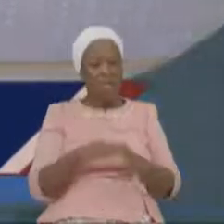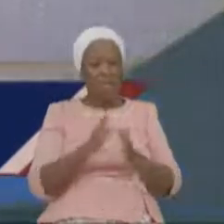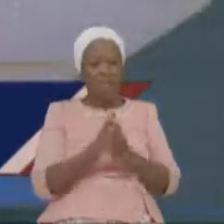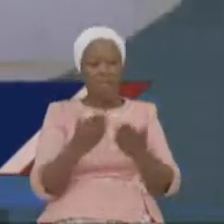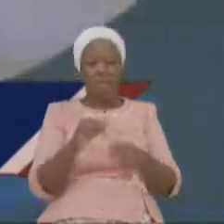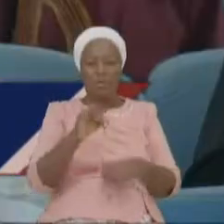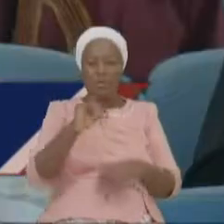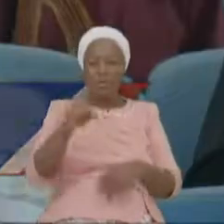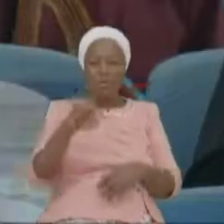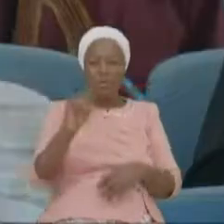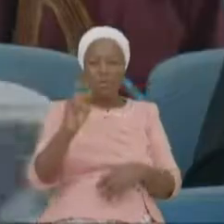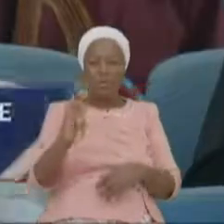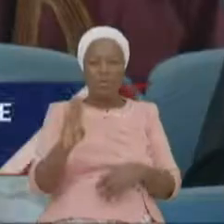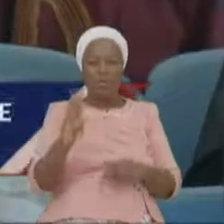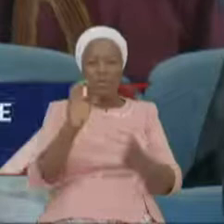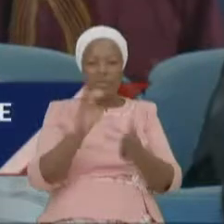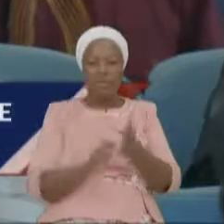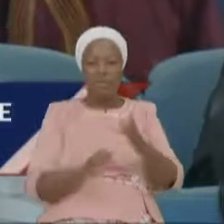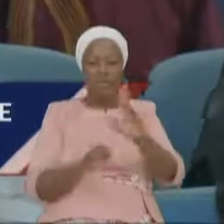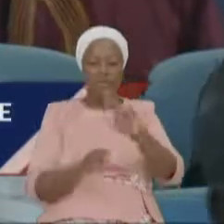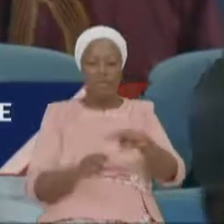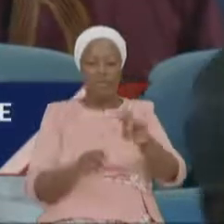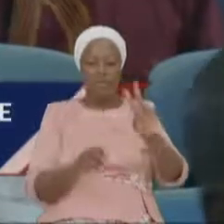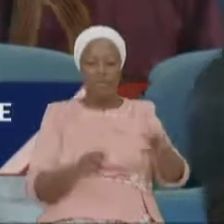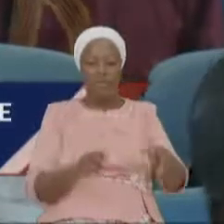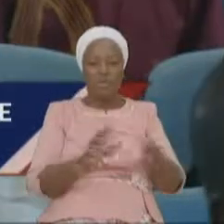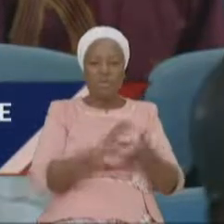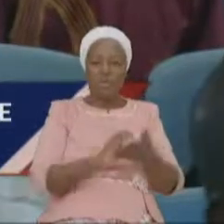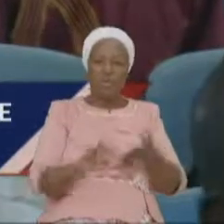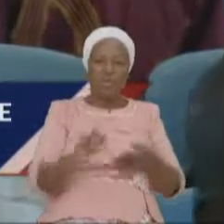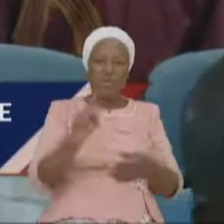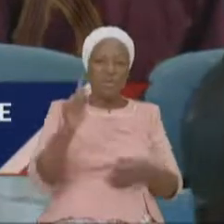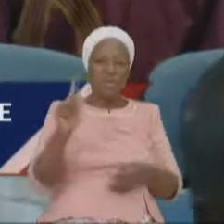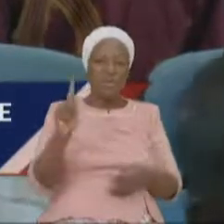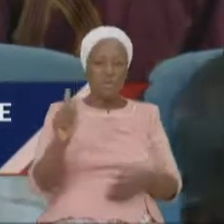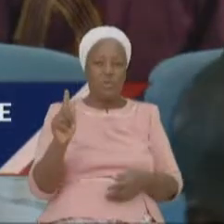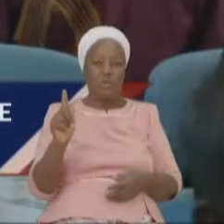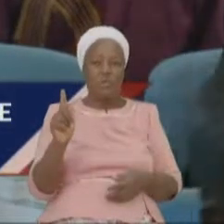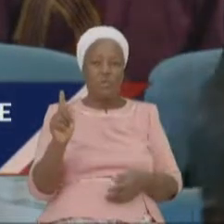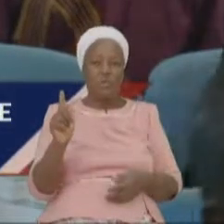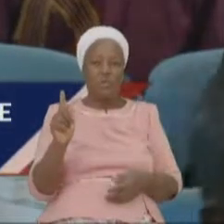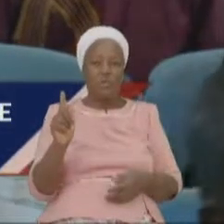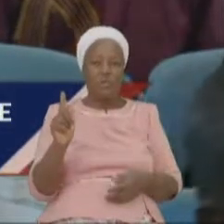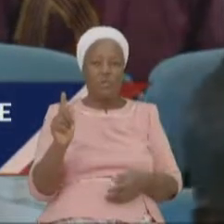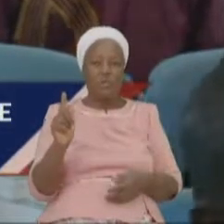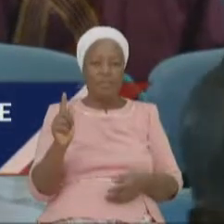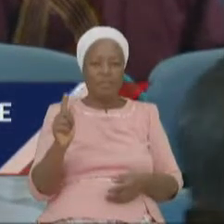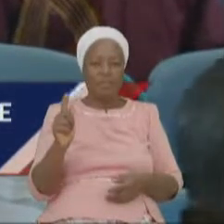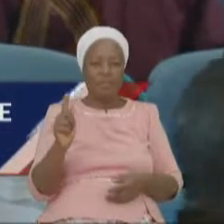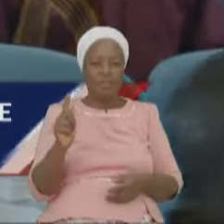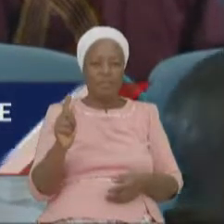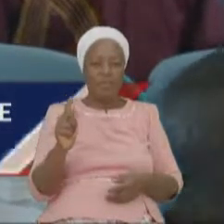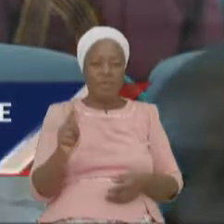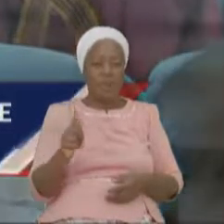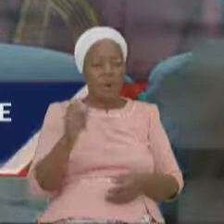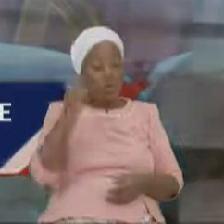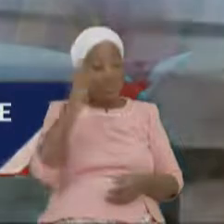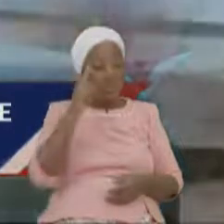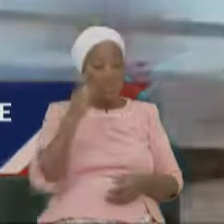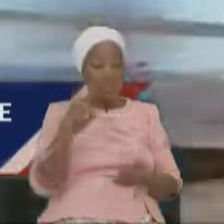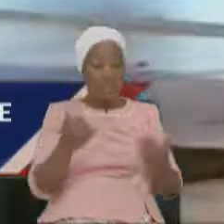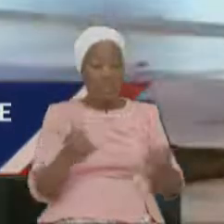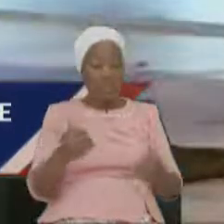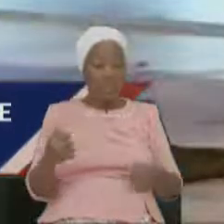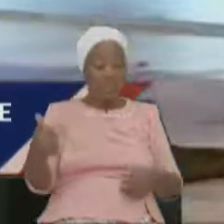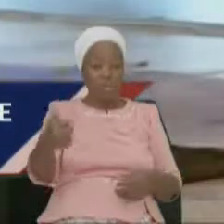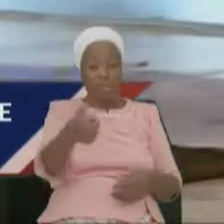chapter 22, reading from verse 21. Acquaint now thyself with him, and